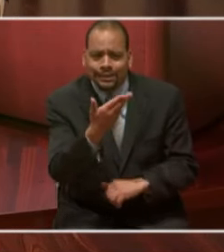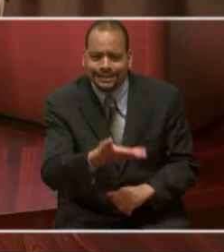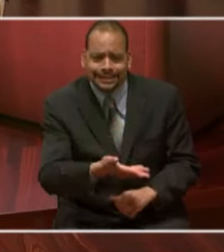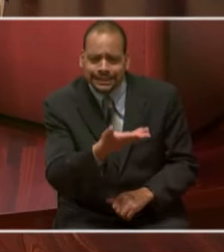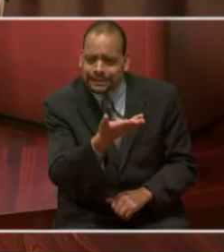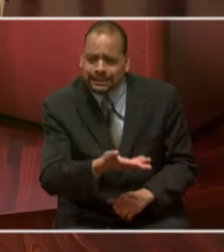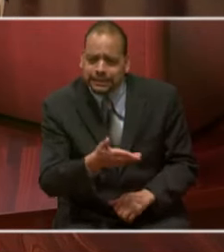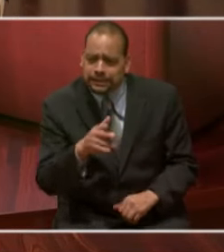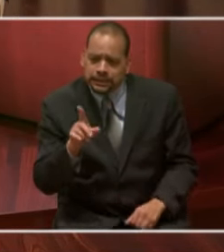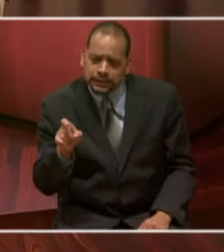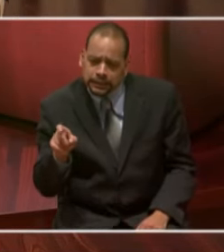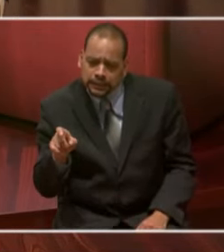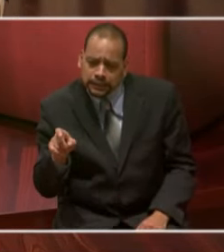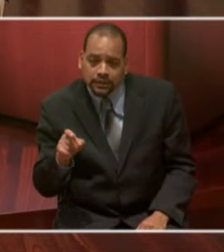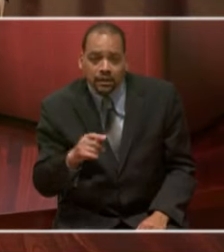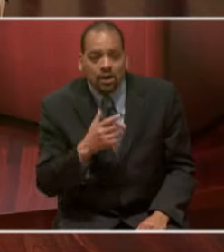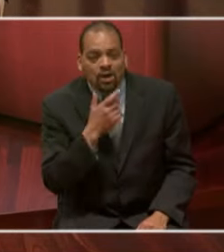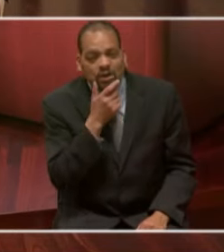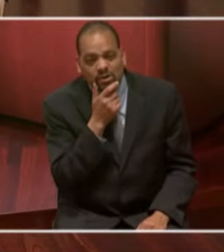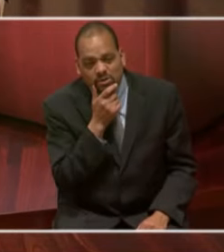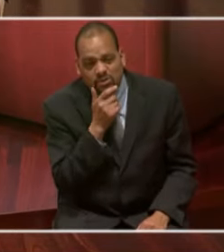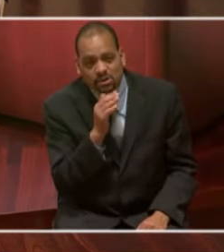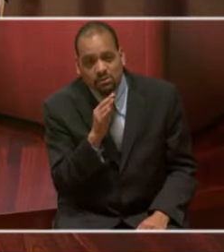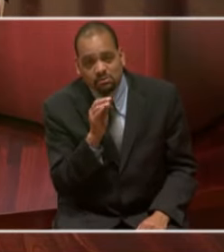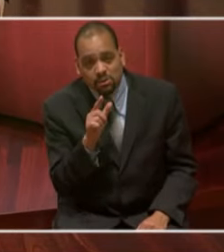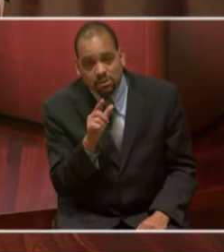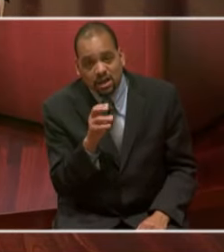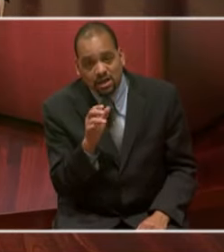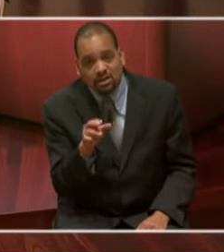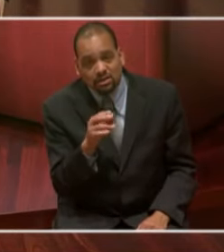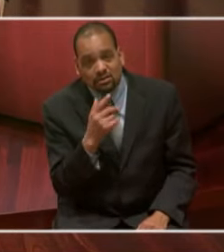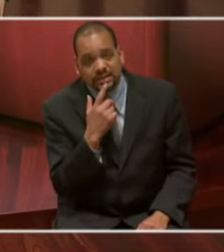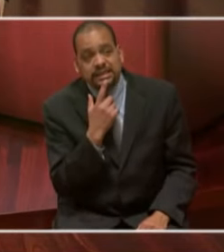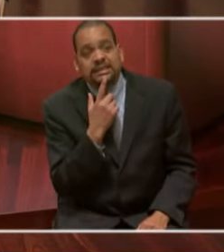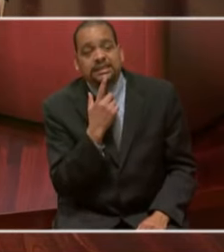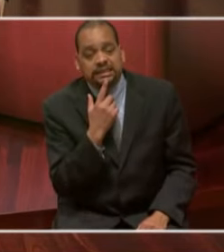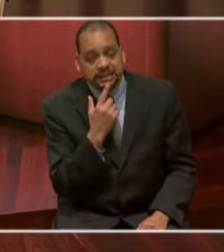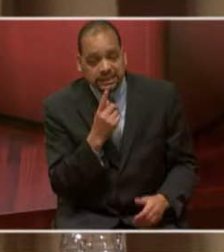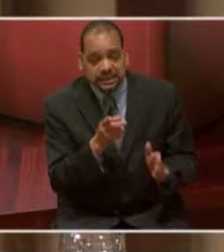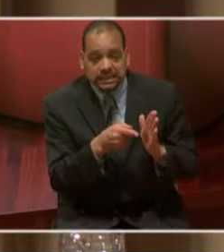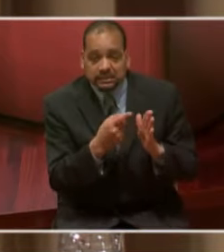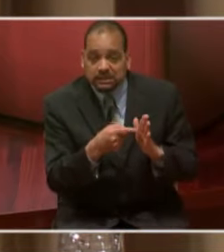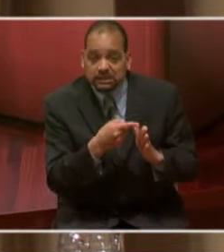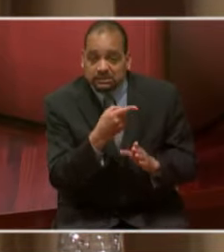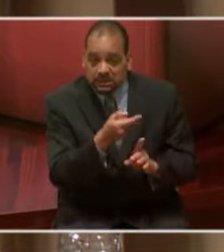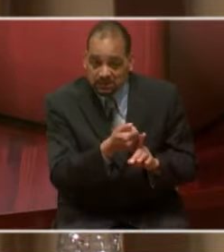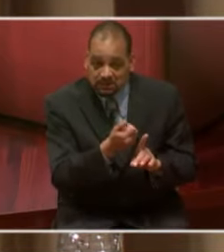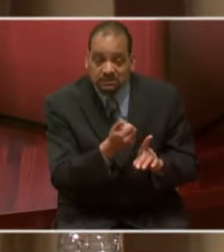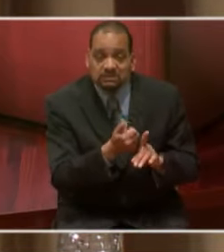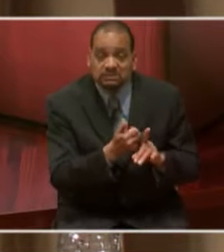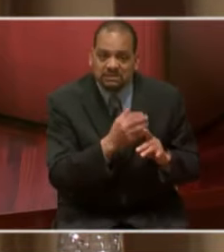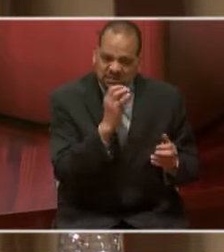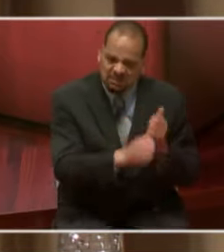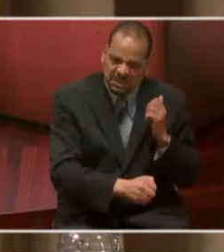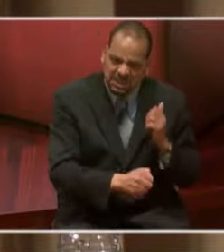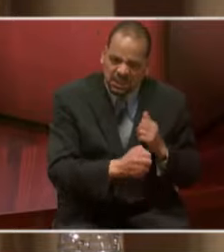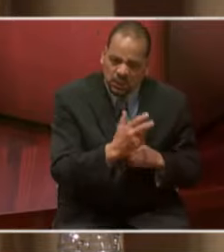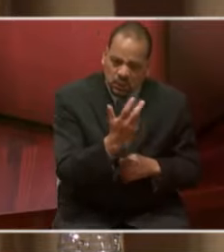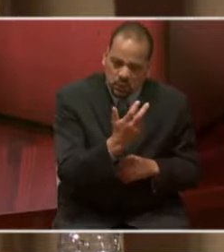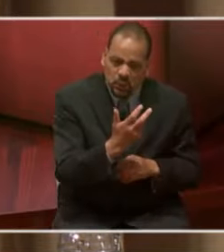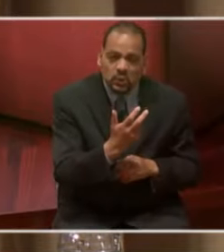make it back the best way. A bus will be coming along, a train will be coming along, but you cannot come back to